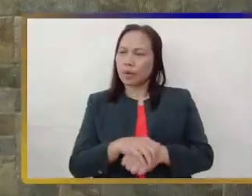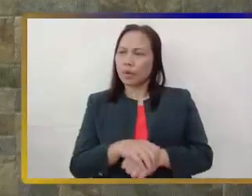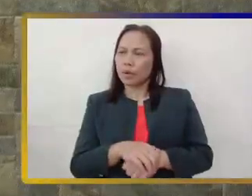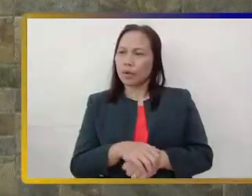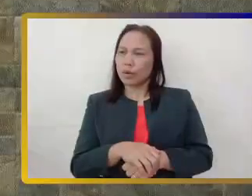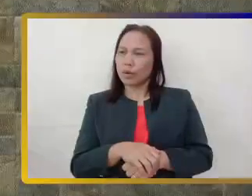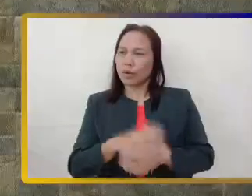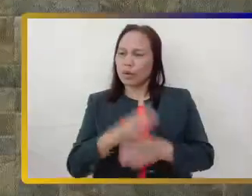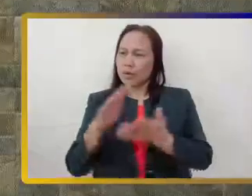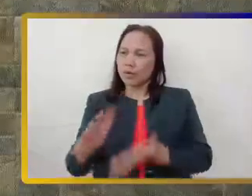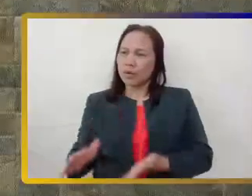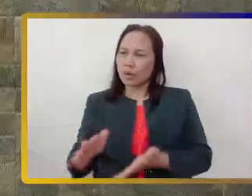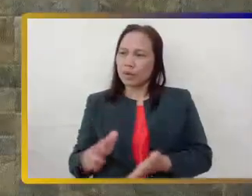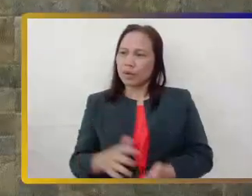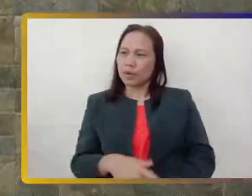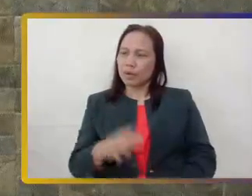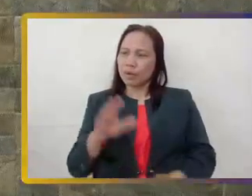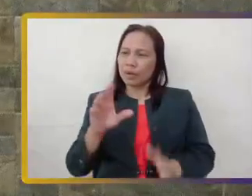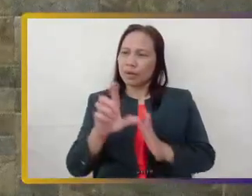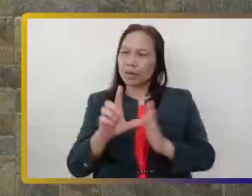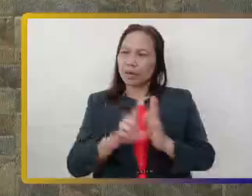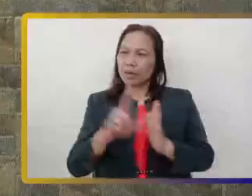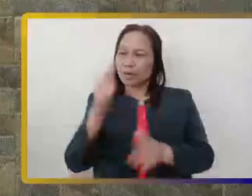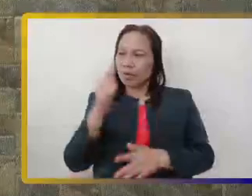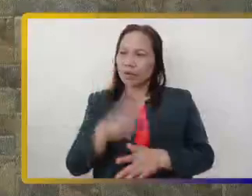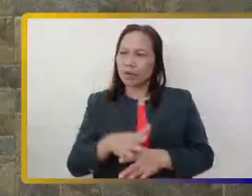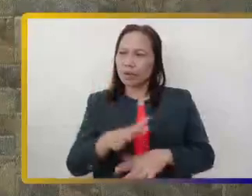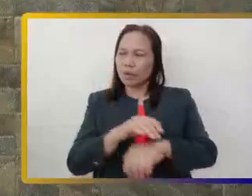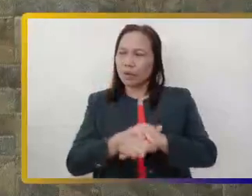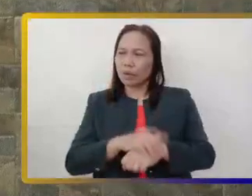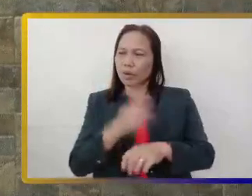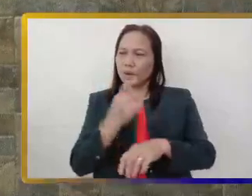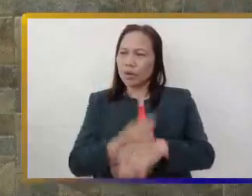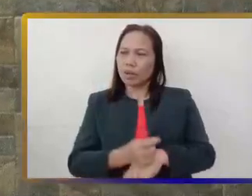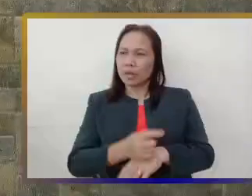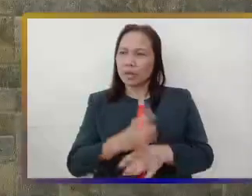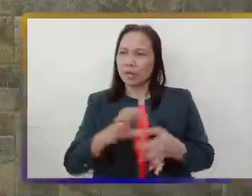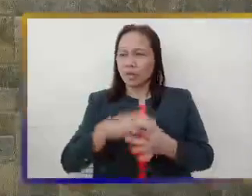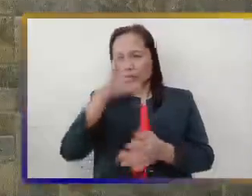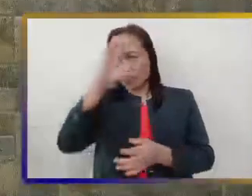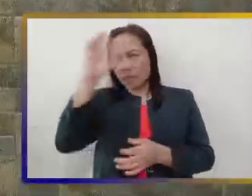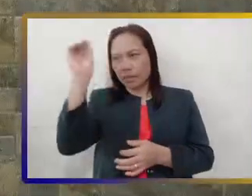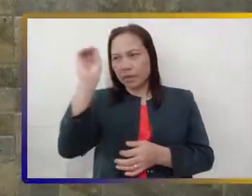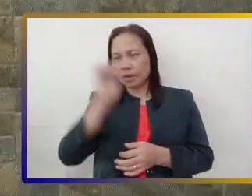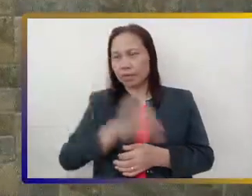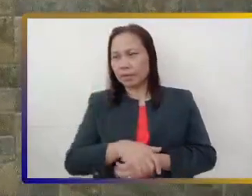tradide the commandment of God Because he hold the tradition of Men